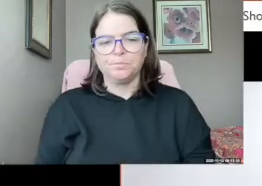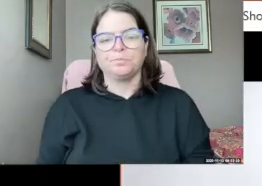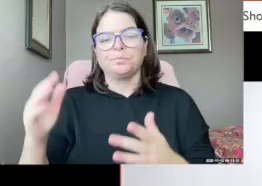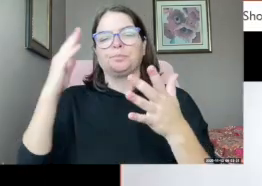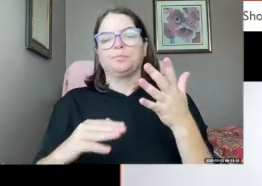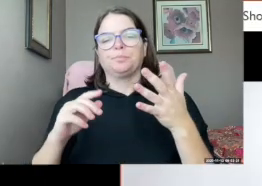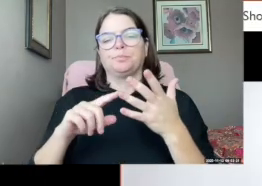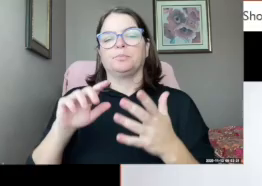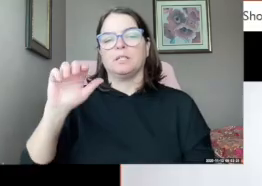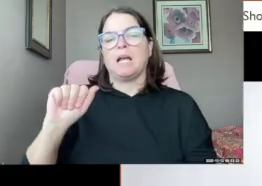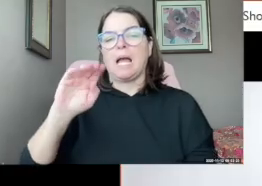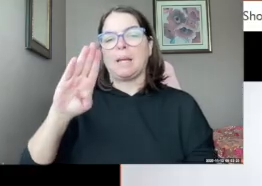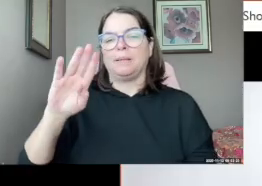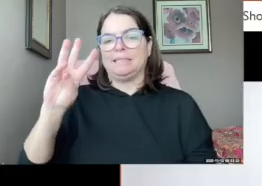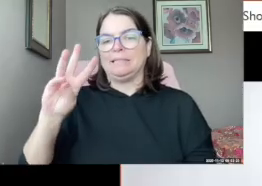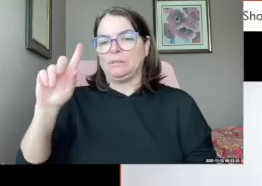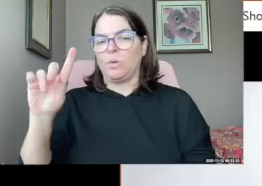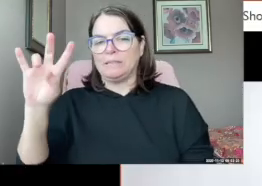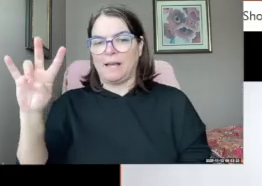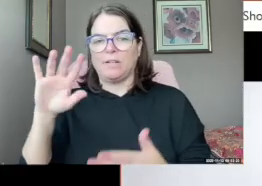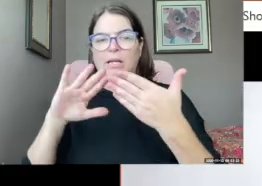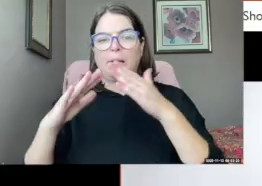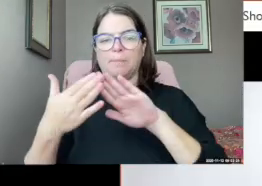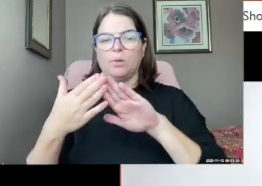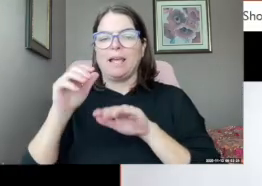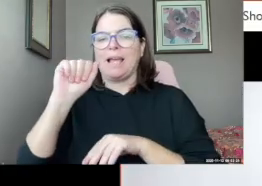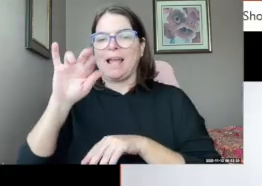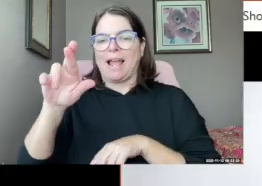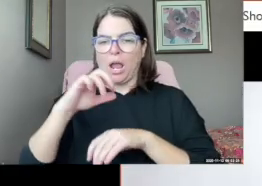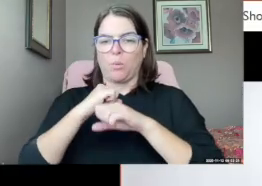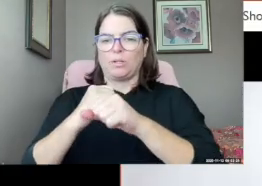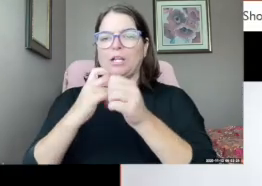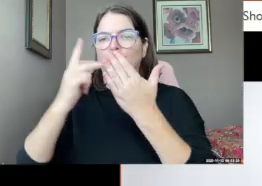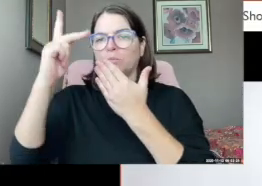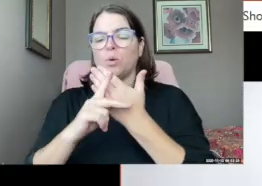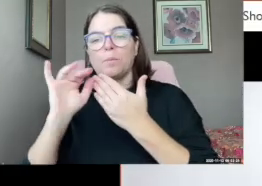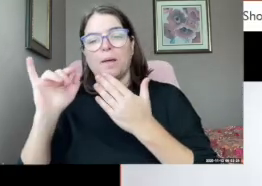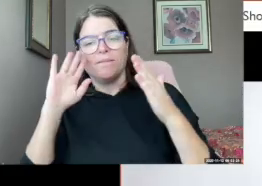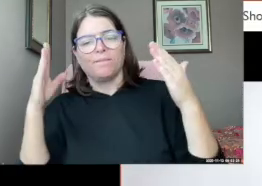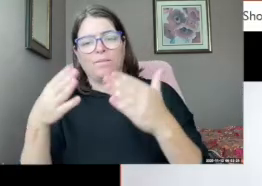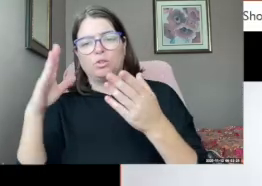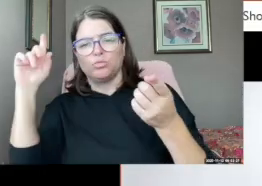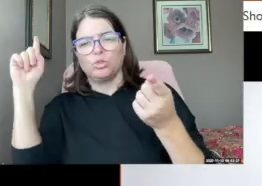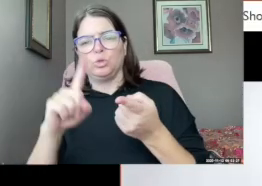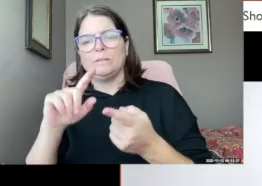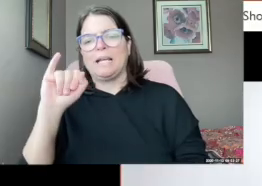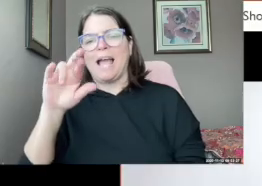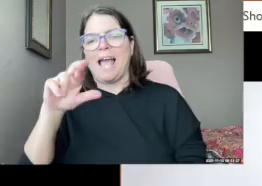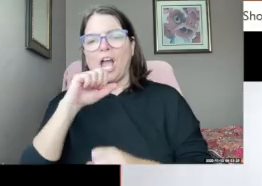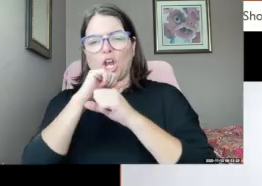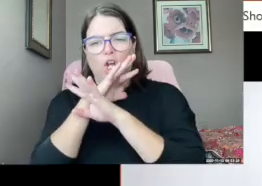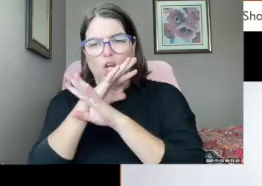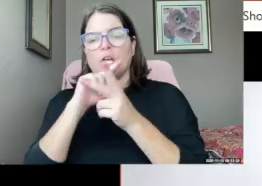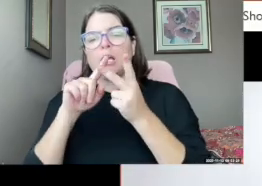The Assembly Bill, or AB 617 Community Air Protection Program, focuses on reducing air